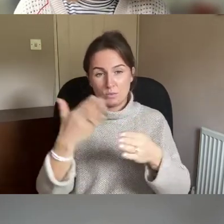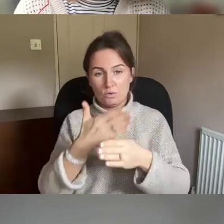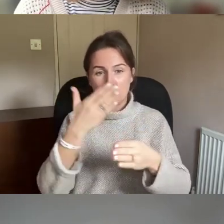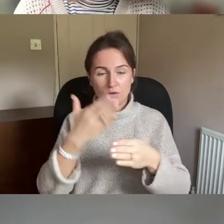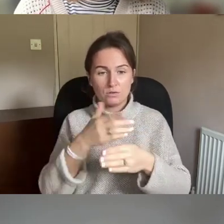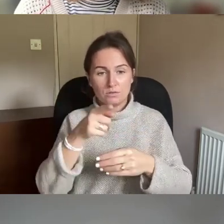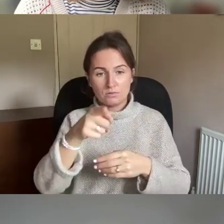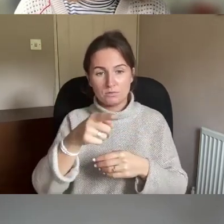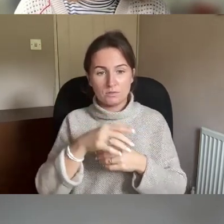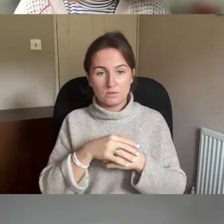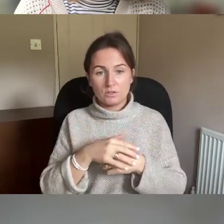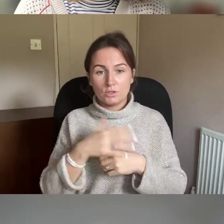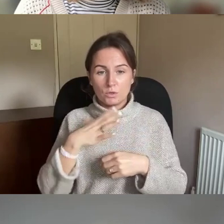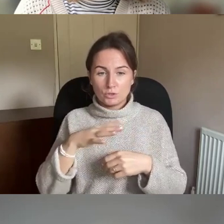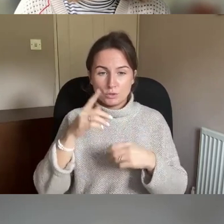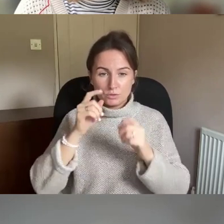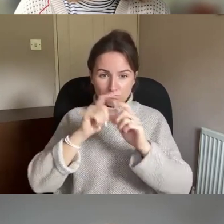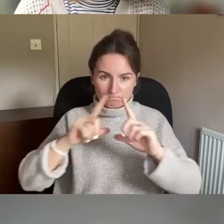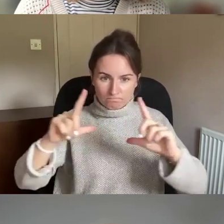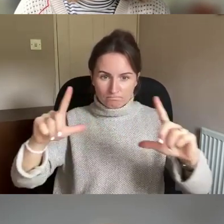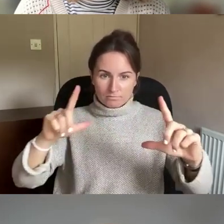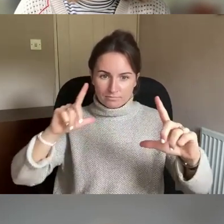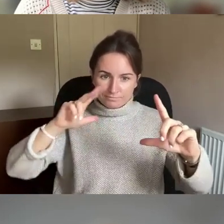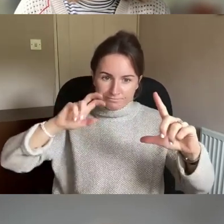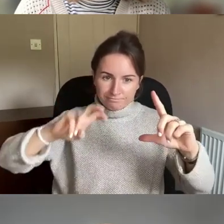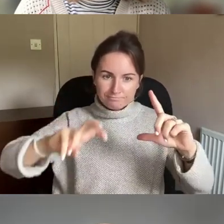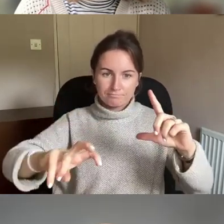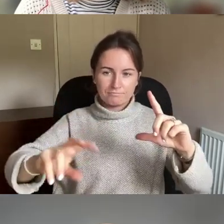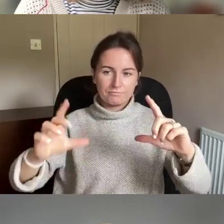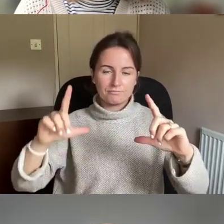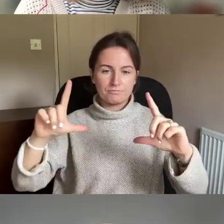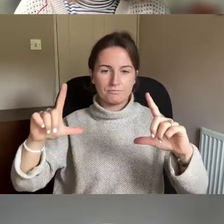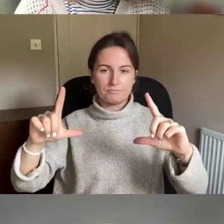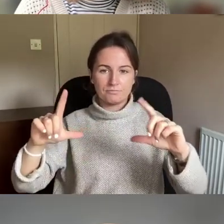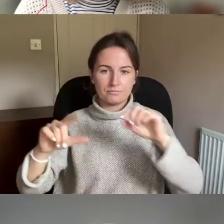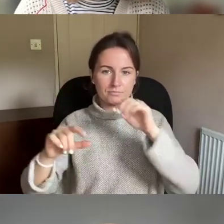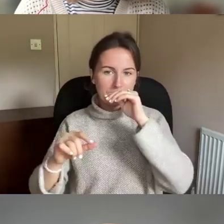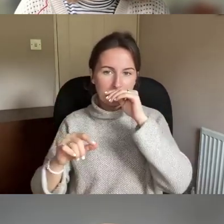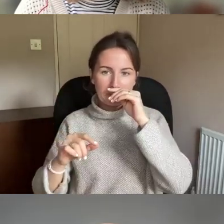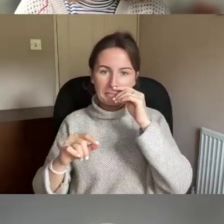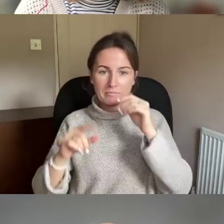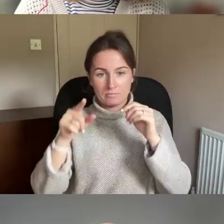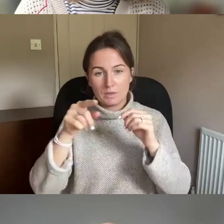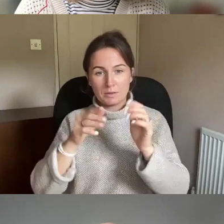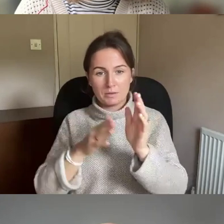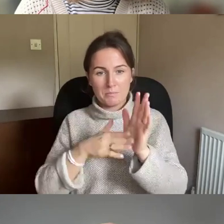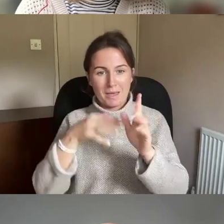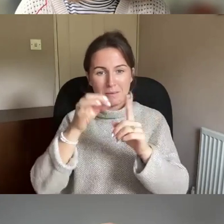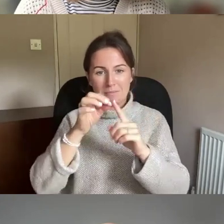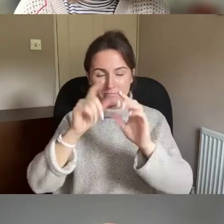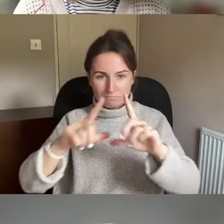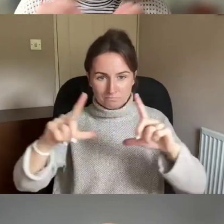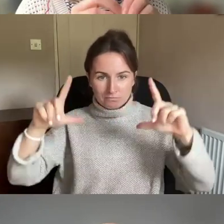you wanted to scroll in a bit nearer, then the map will change. You'll be able to get